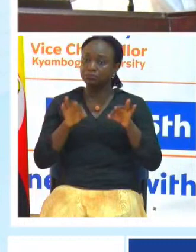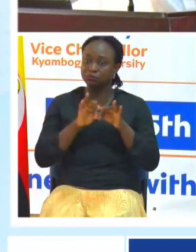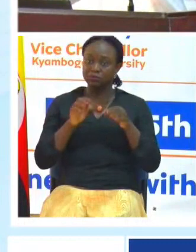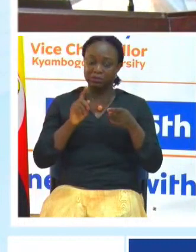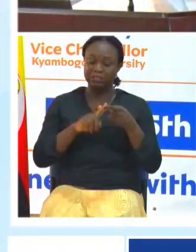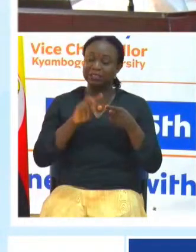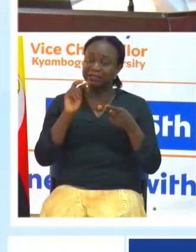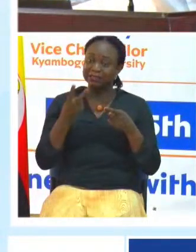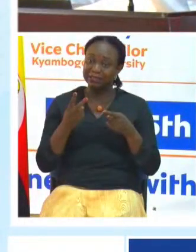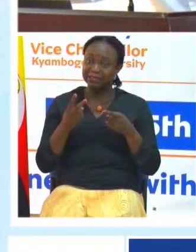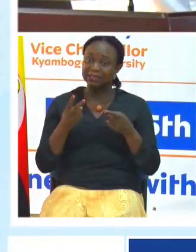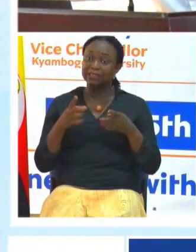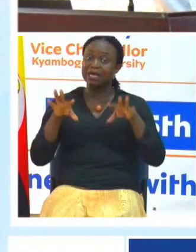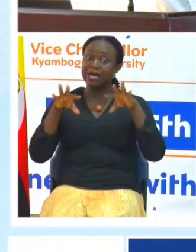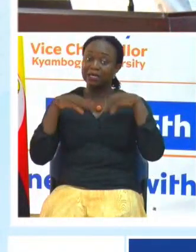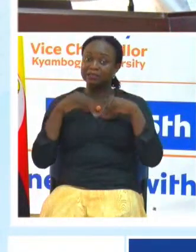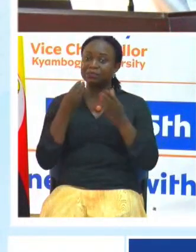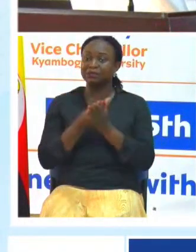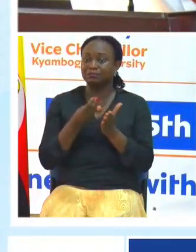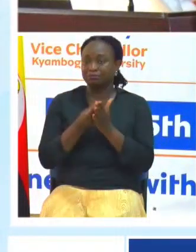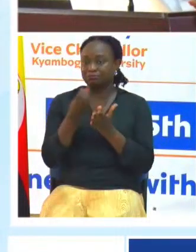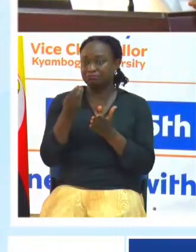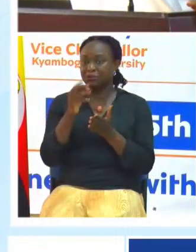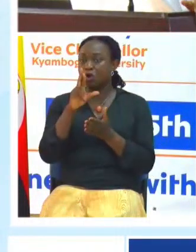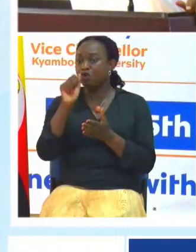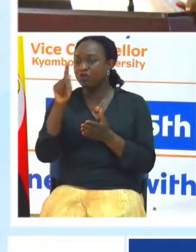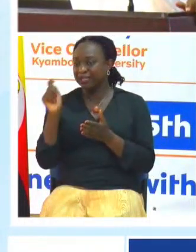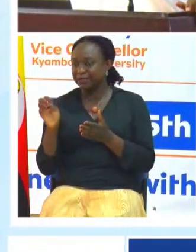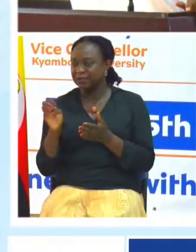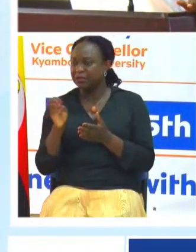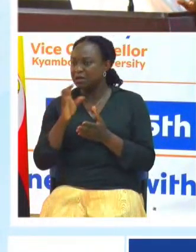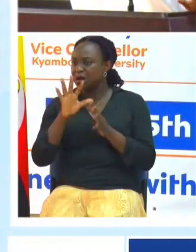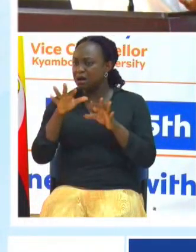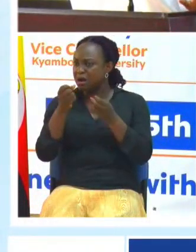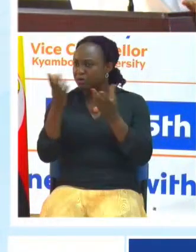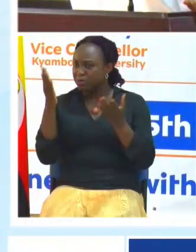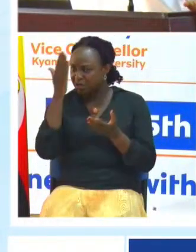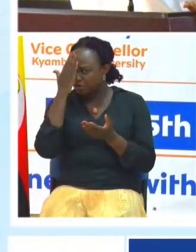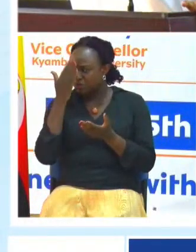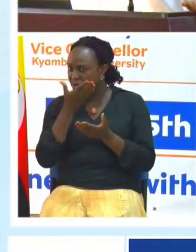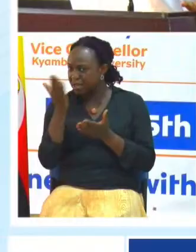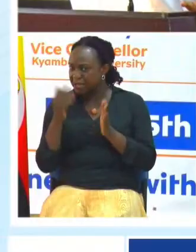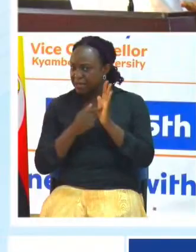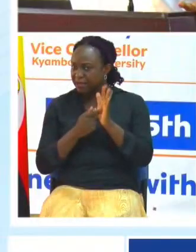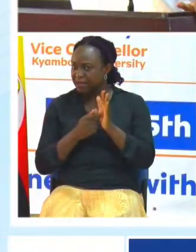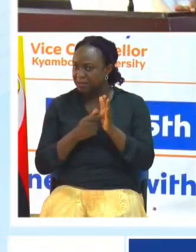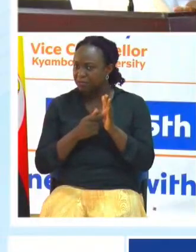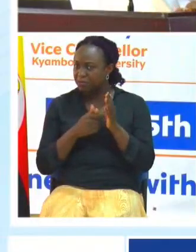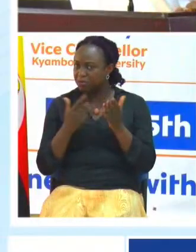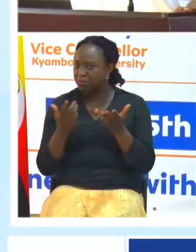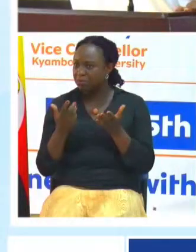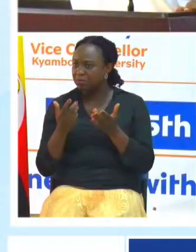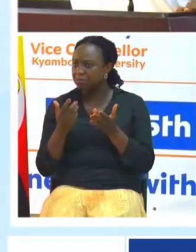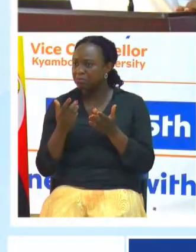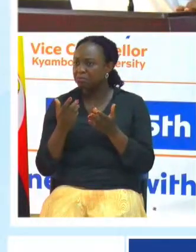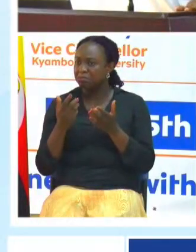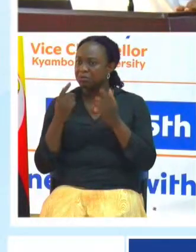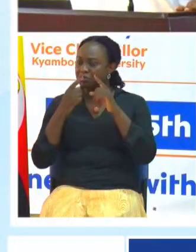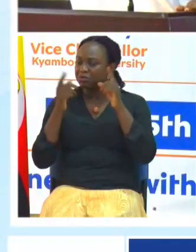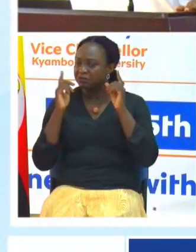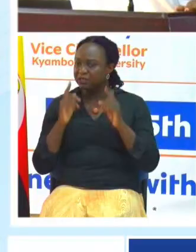is the acceptance rate. Now, I want to pose a question. How many of you know any examples of Ivy League universities?